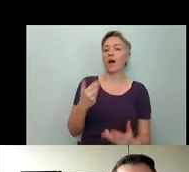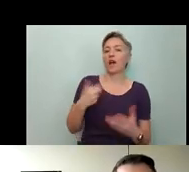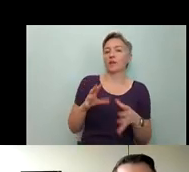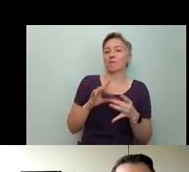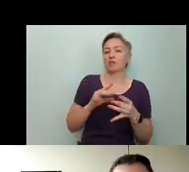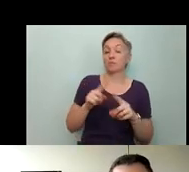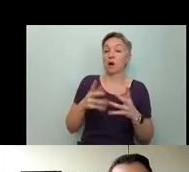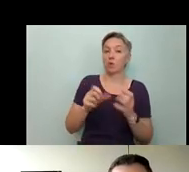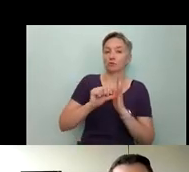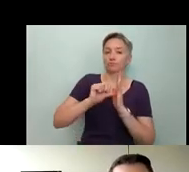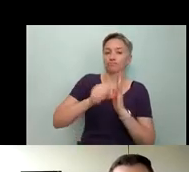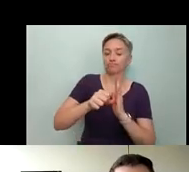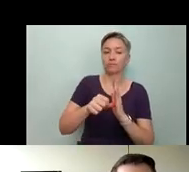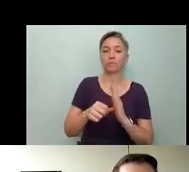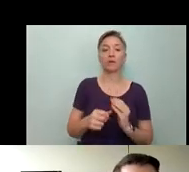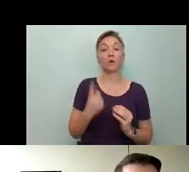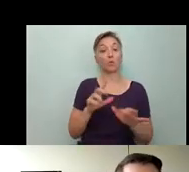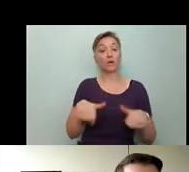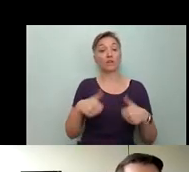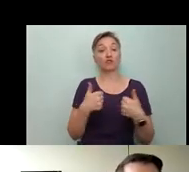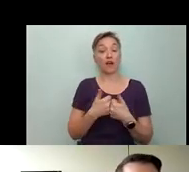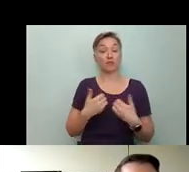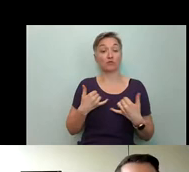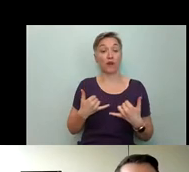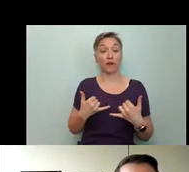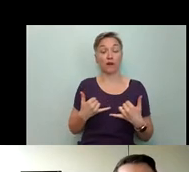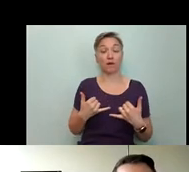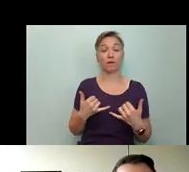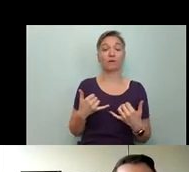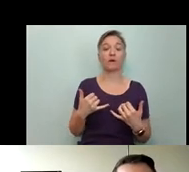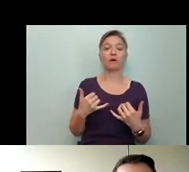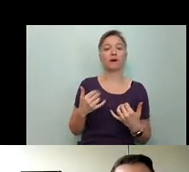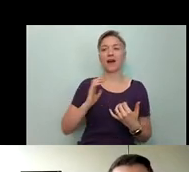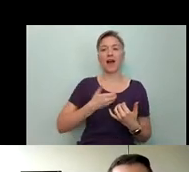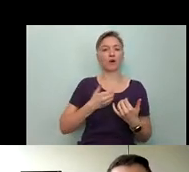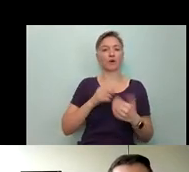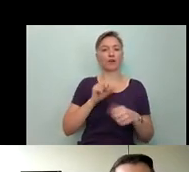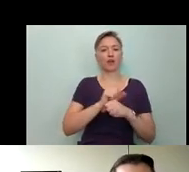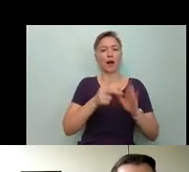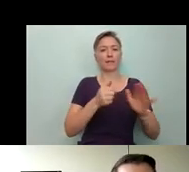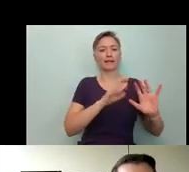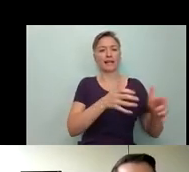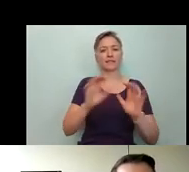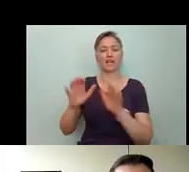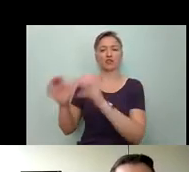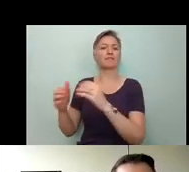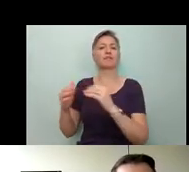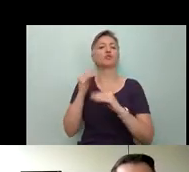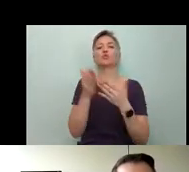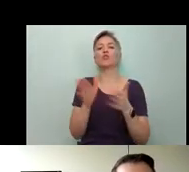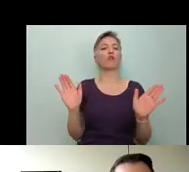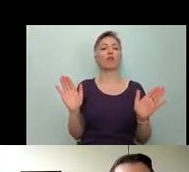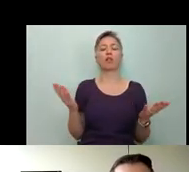point to emphasize that one of the challenges that we have today is that we have classifications that overgeneralize the work being done. We have